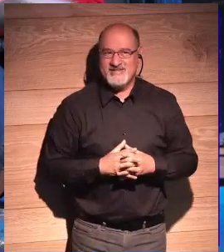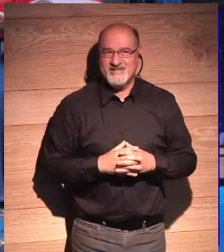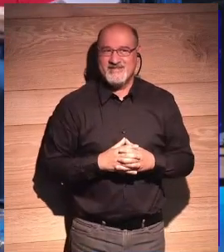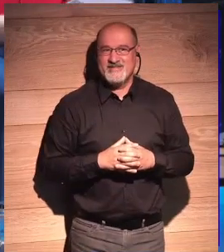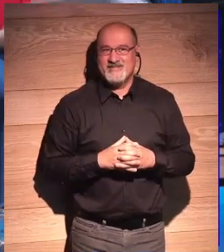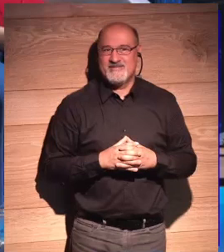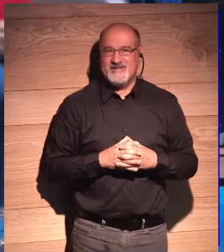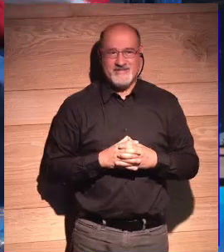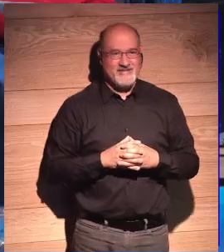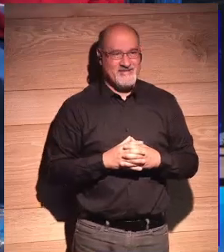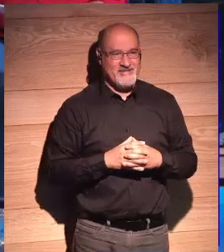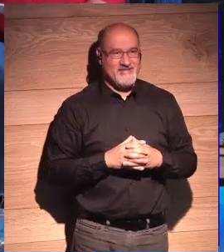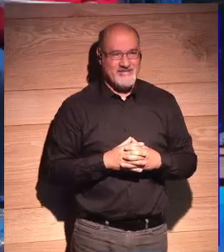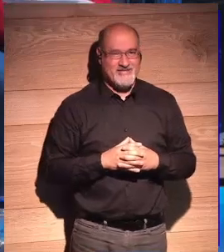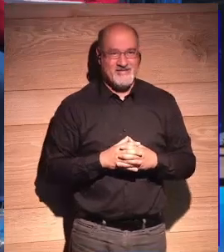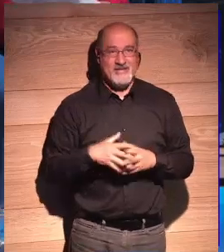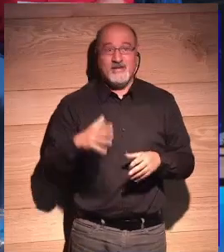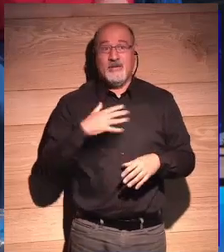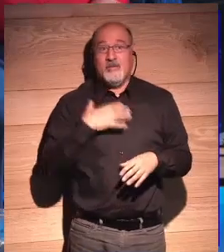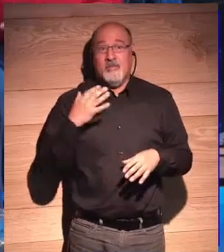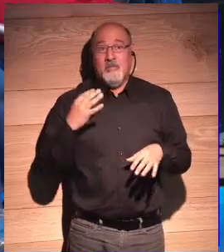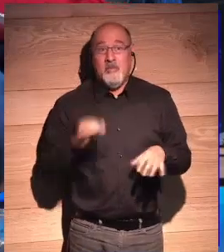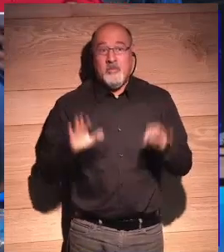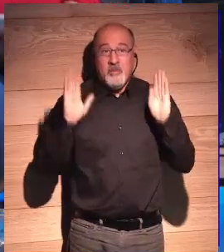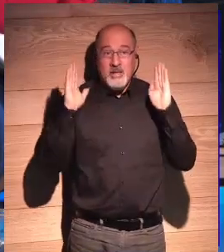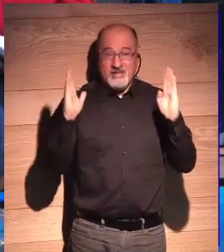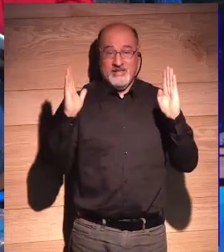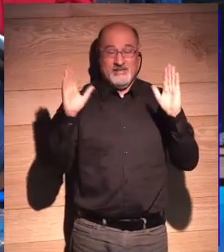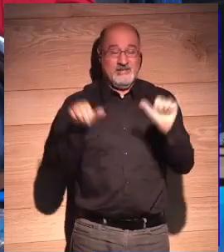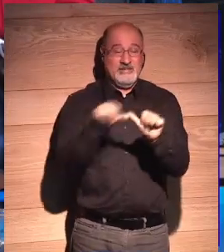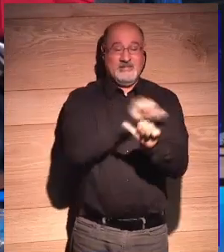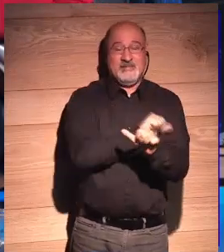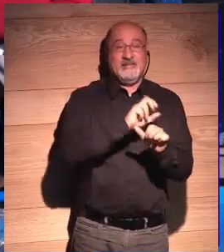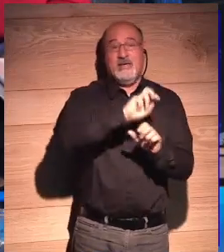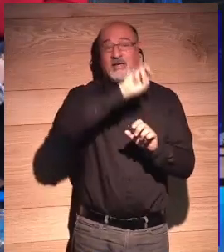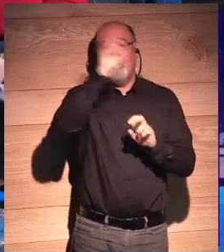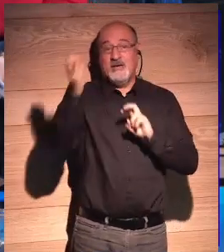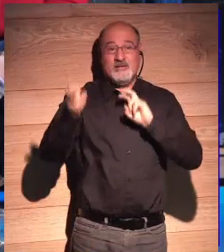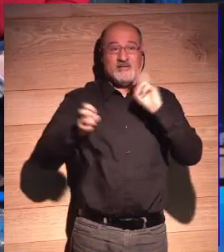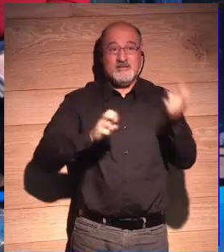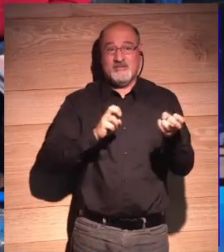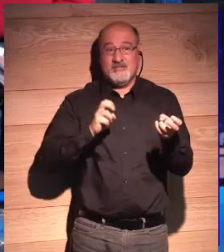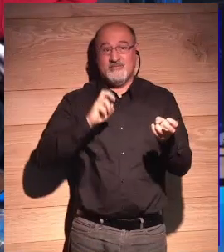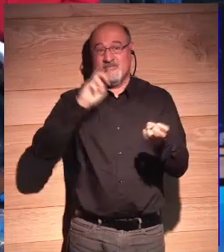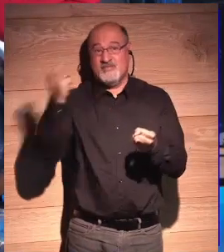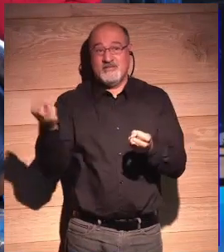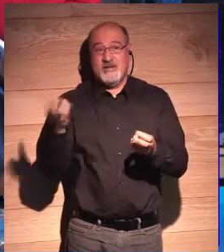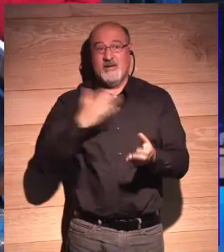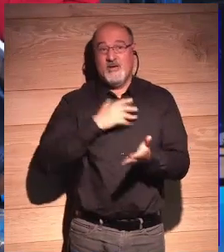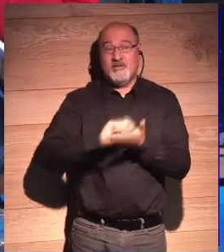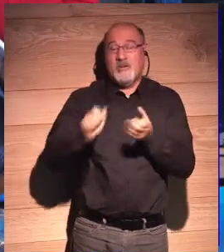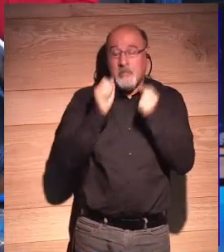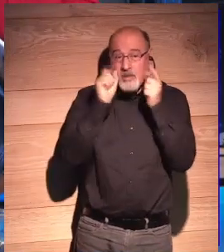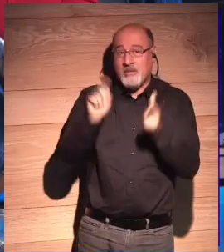translator said that maybe I have stolen from other authors unconsciously, I'm sure. So